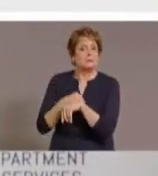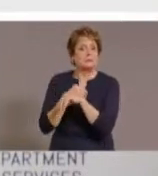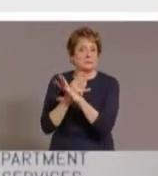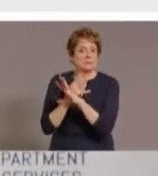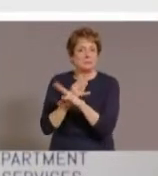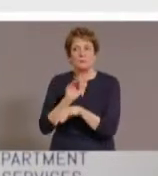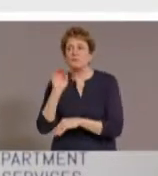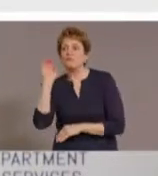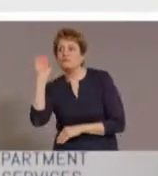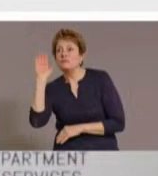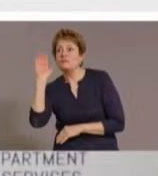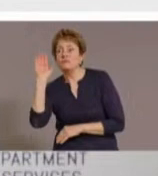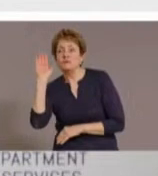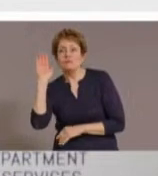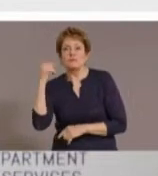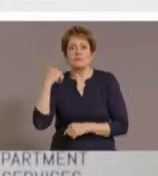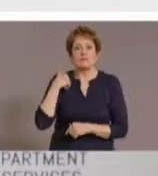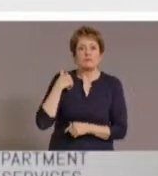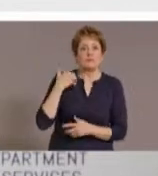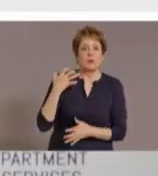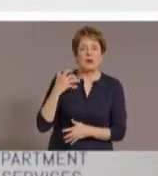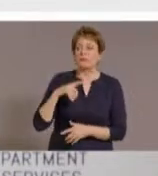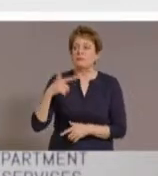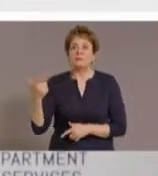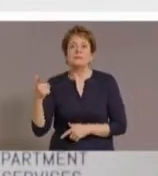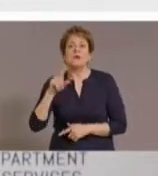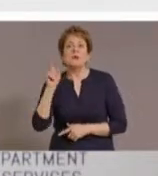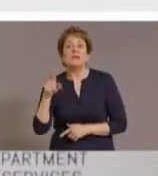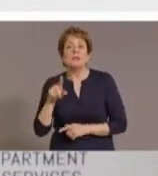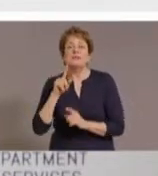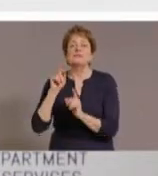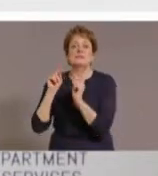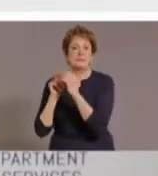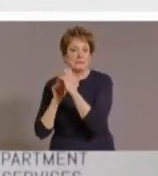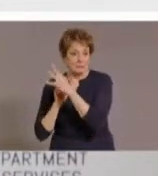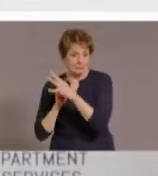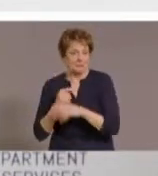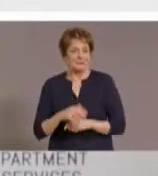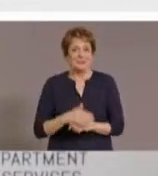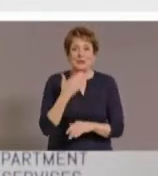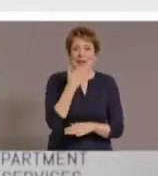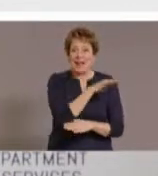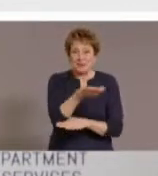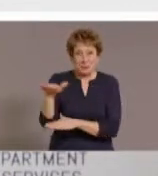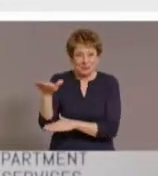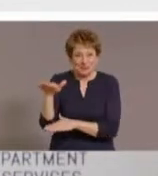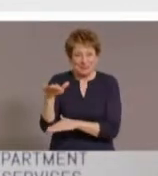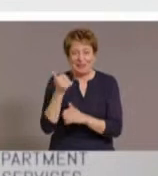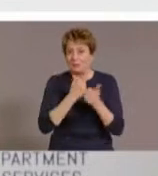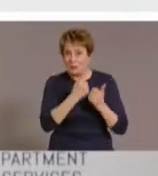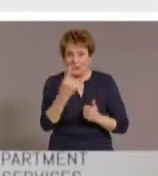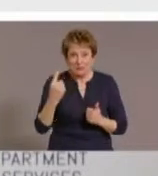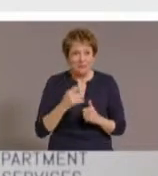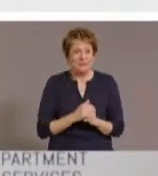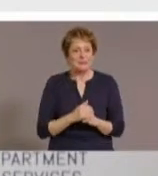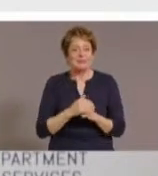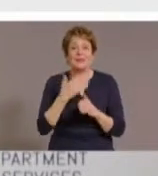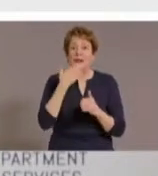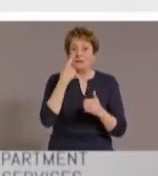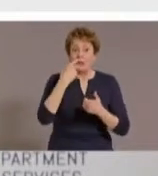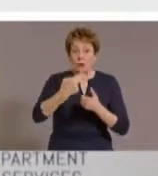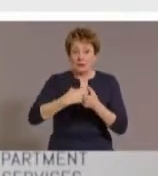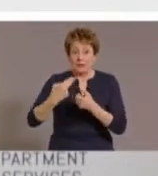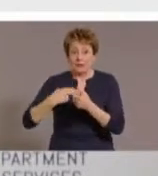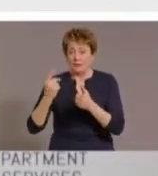over another line, I will turn it over to Dr. Christ. Good afternoon, everyone. For those that are joining us for the first time today,